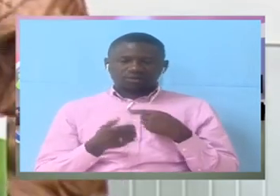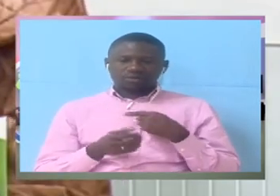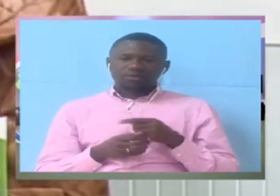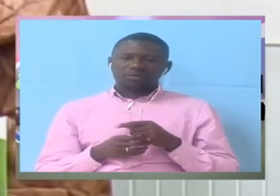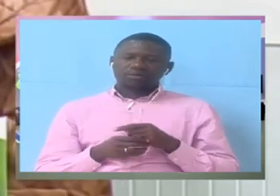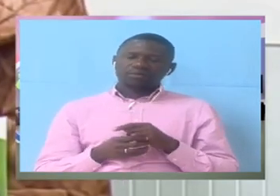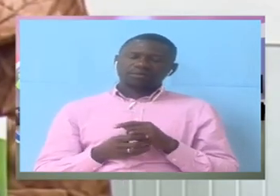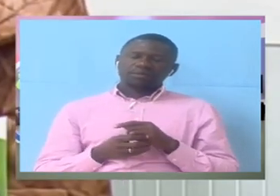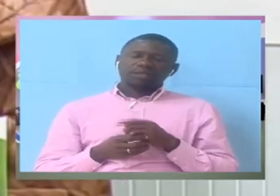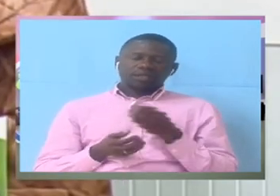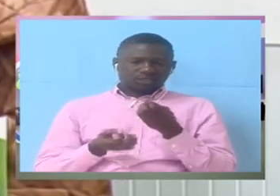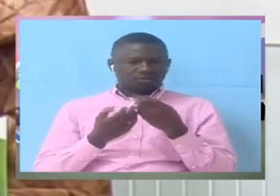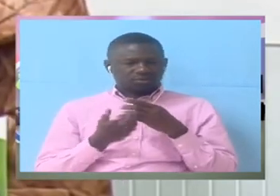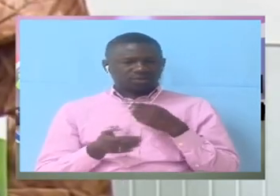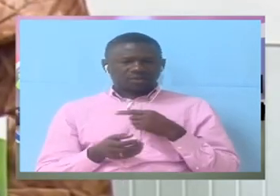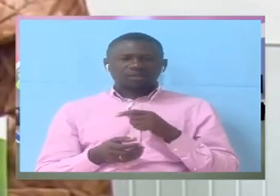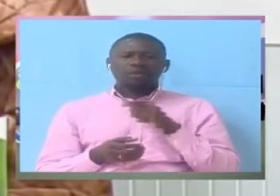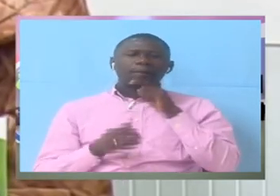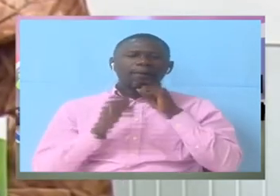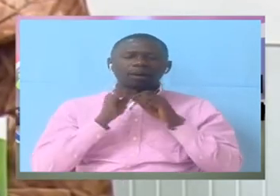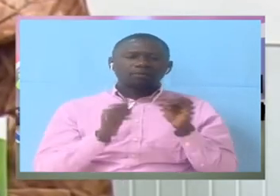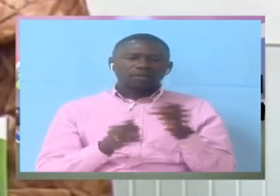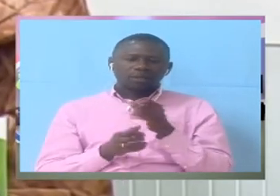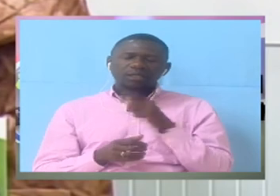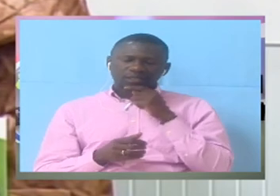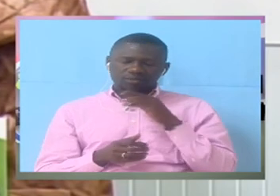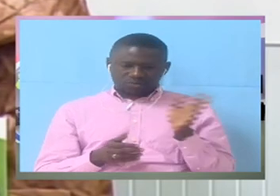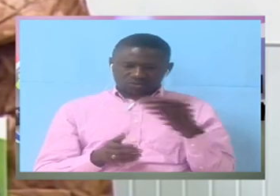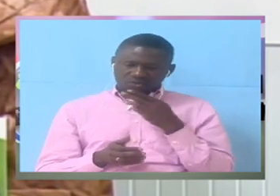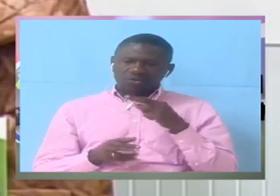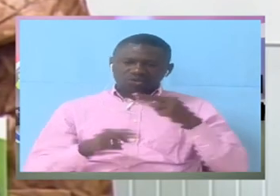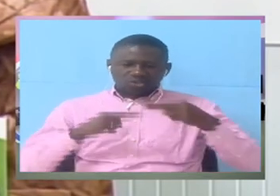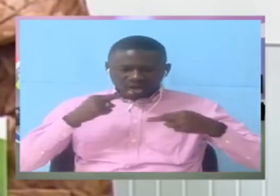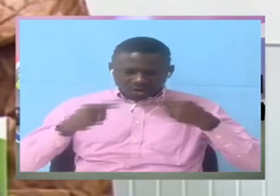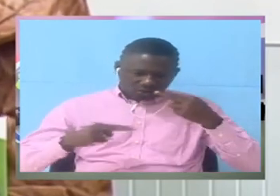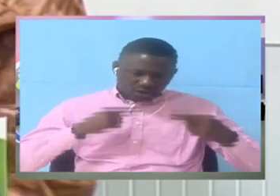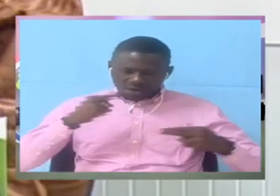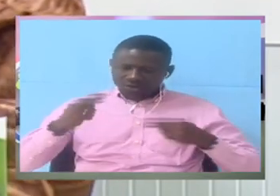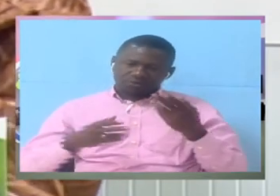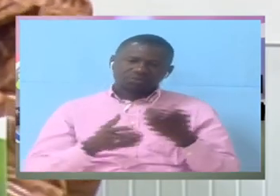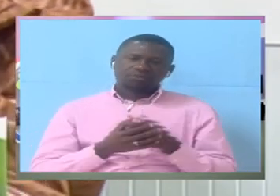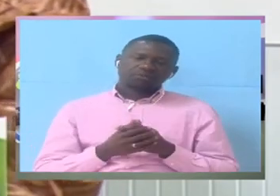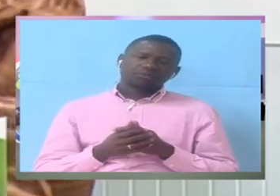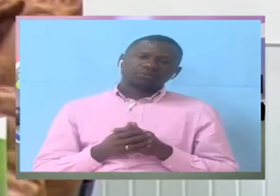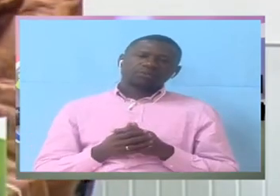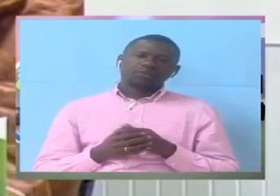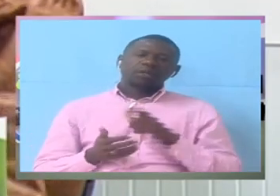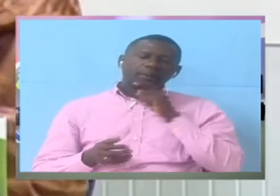he said to me, there is one marabou over there, but let's go to the restaurant. He